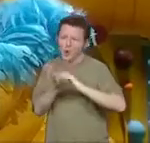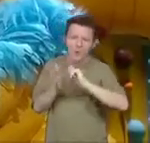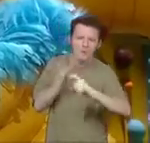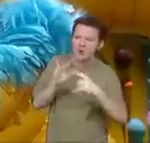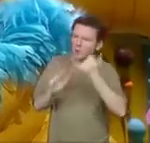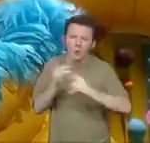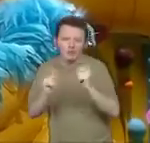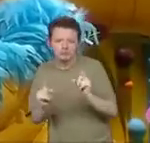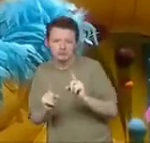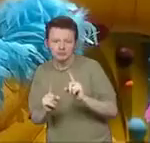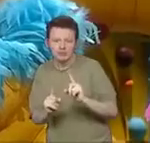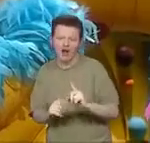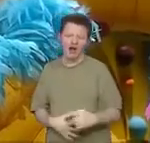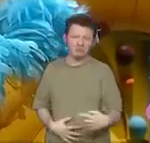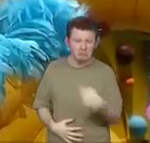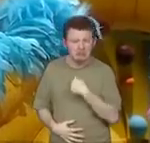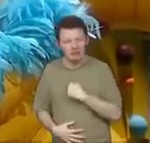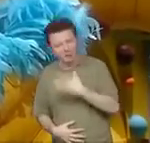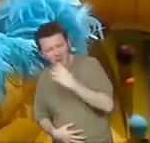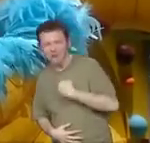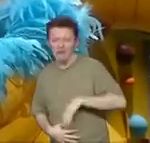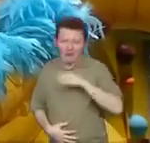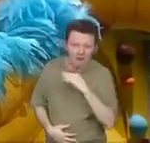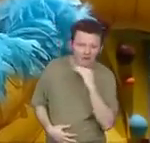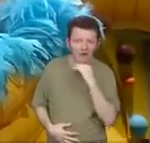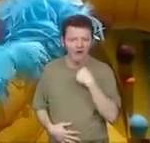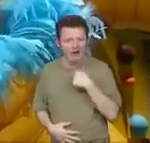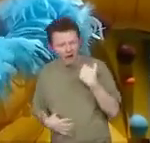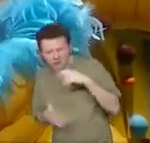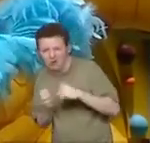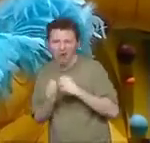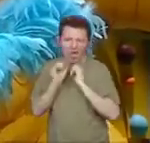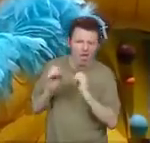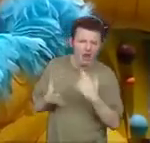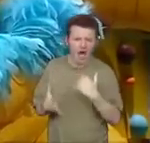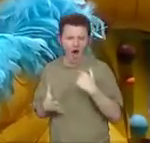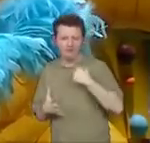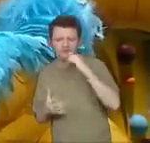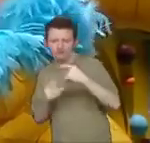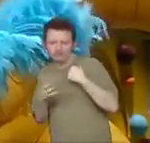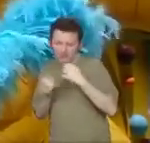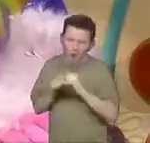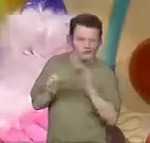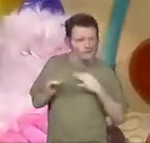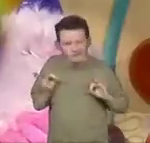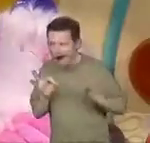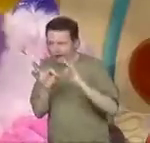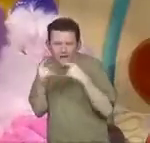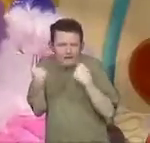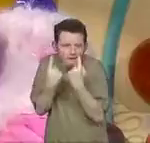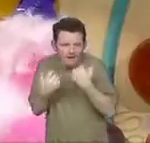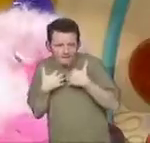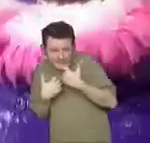And I'm just in the mood for picking hoob nips, so I'm going straight up onto the Hoopy Roof Garden.